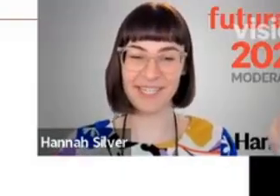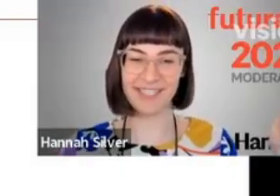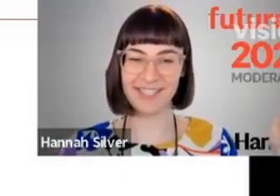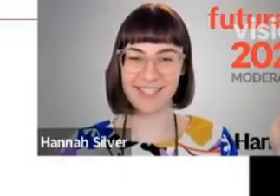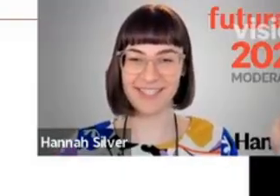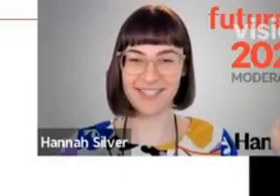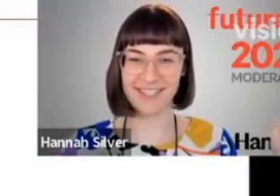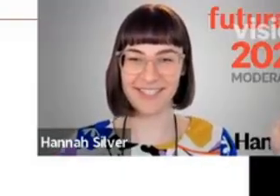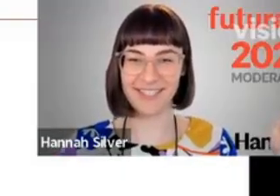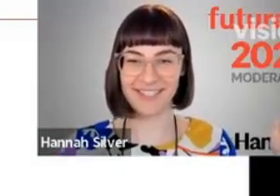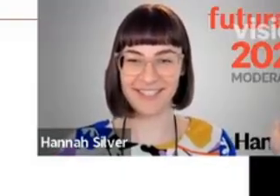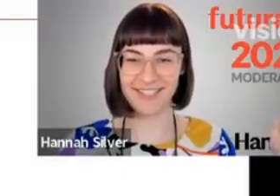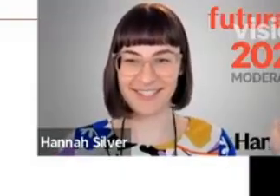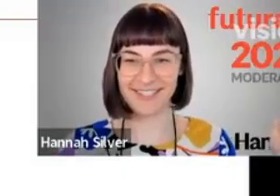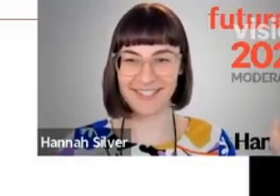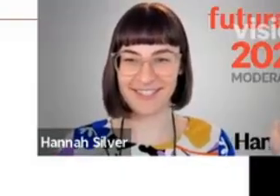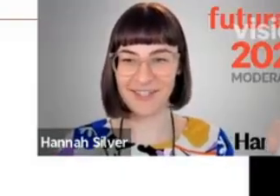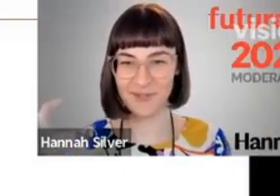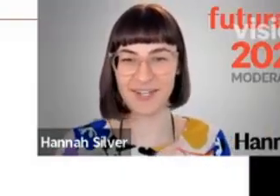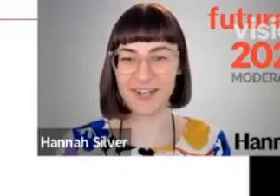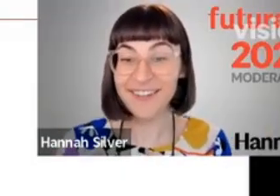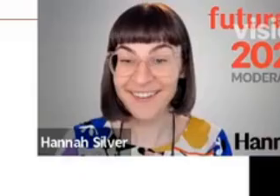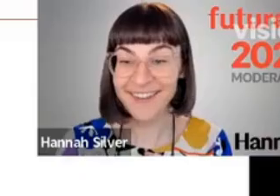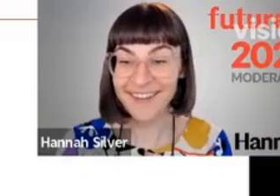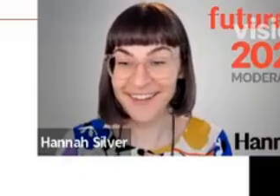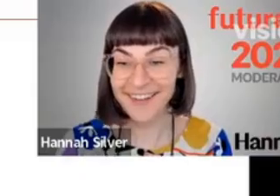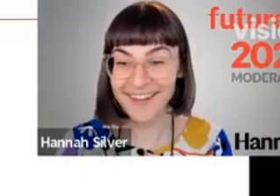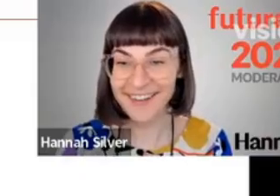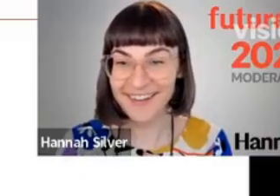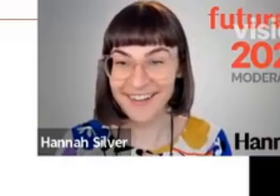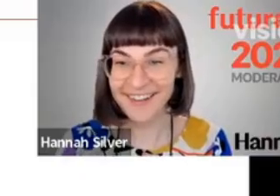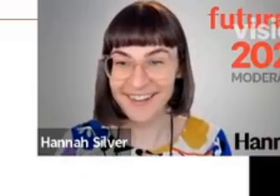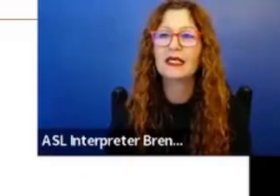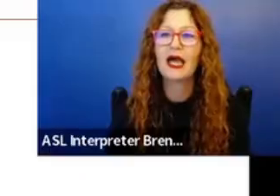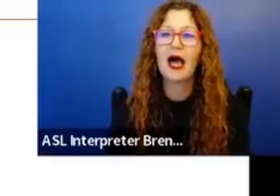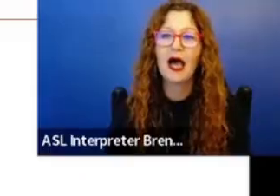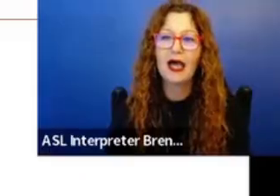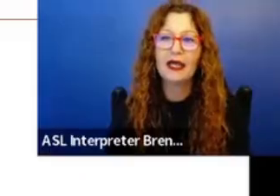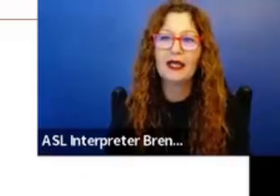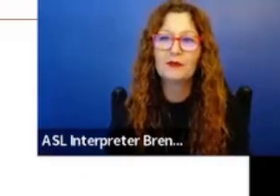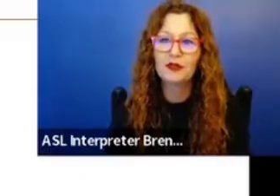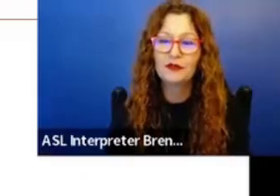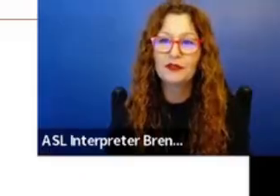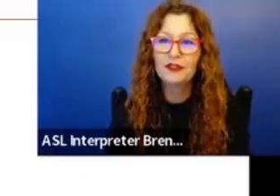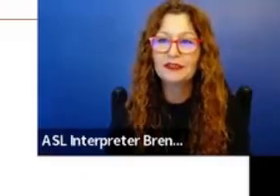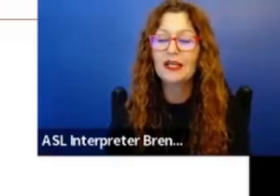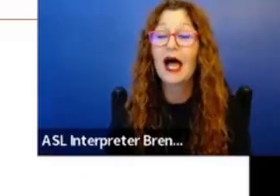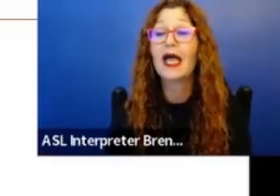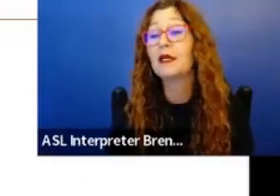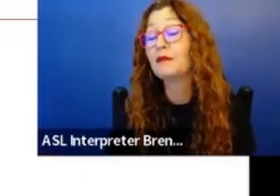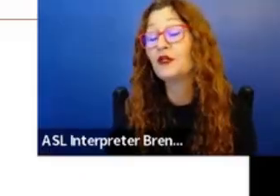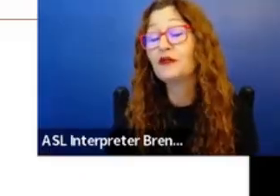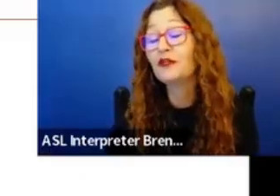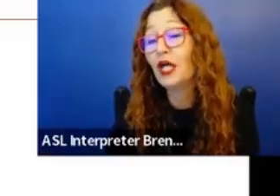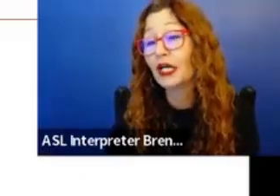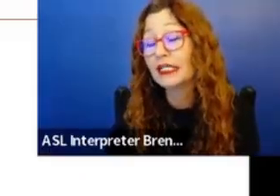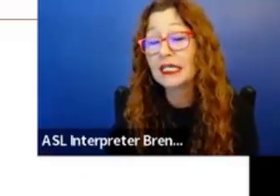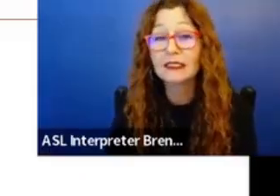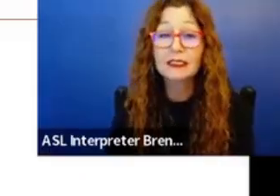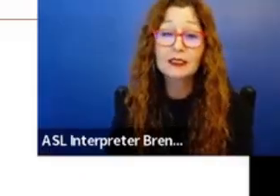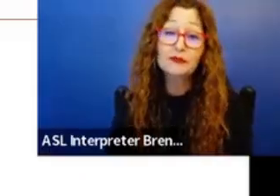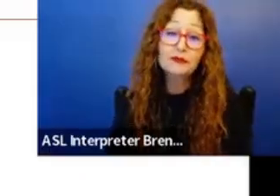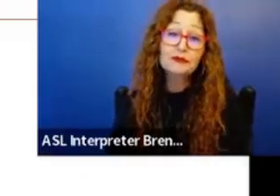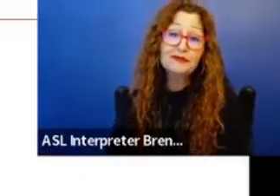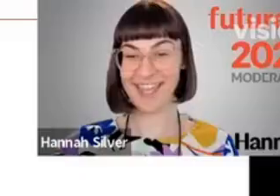7 minutes. Oh, sorry. You can say, I am beautiful. I am a beautiful